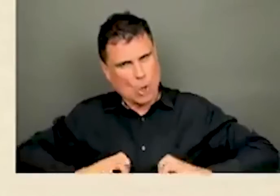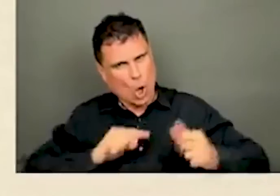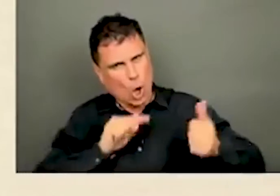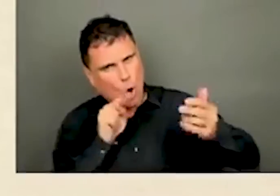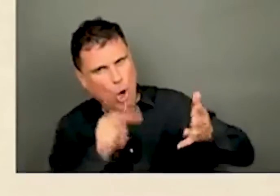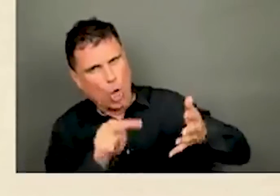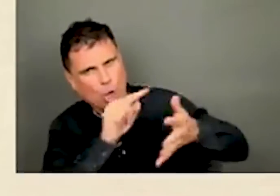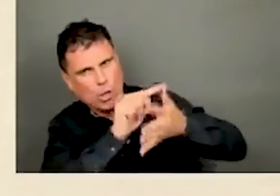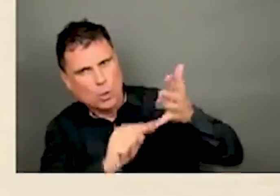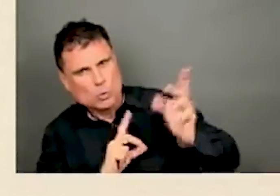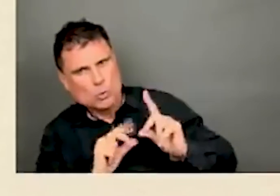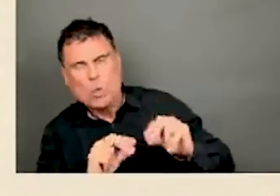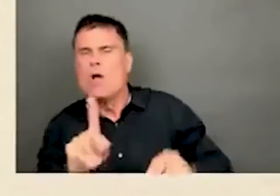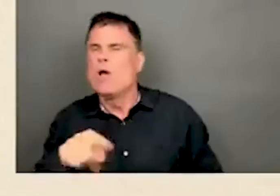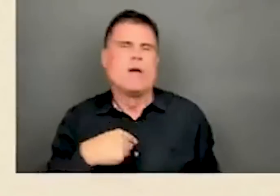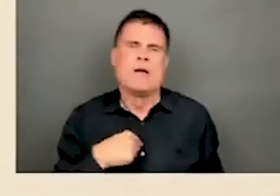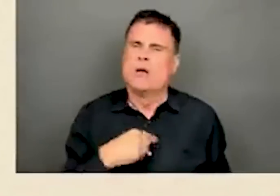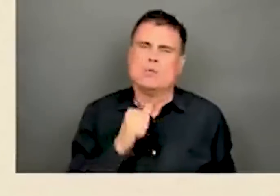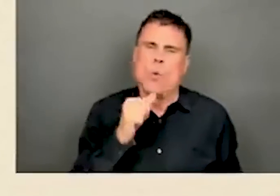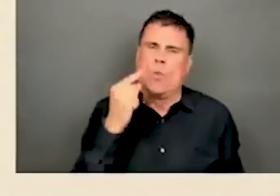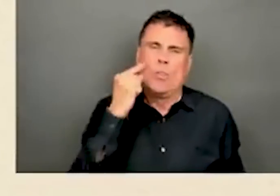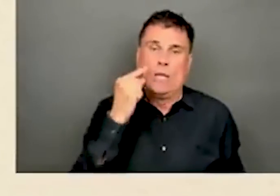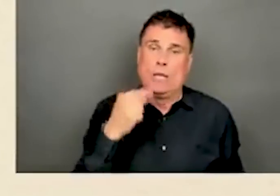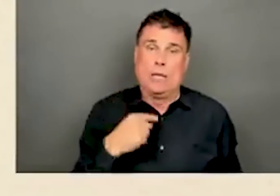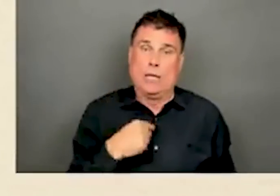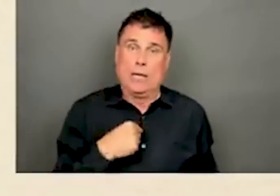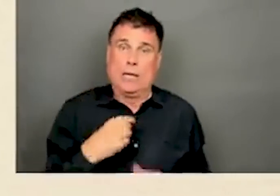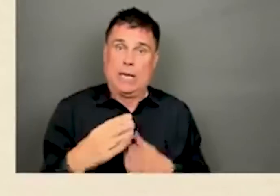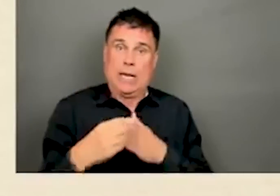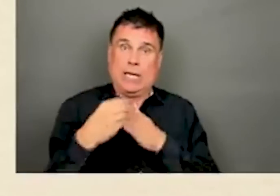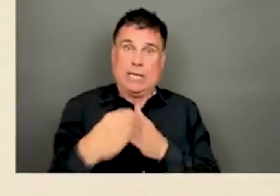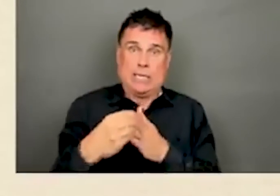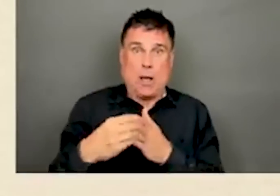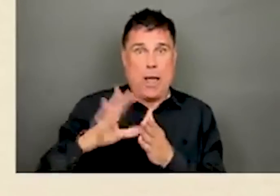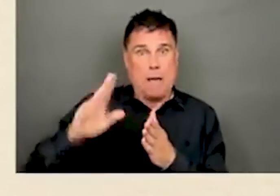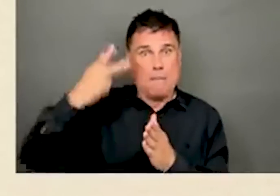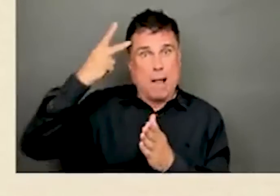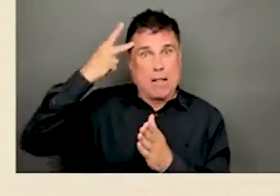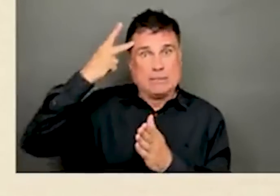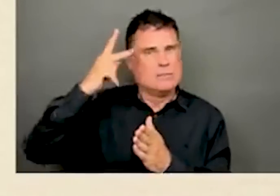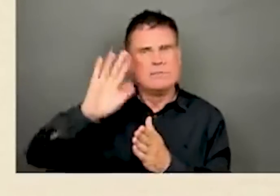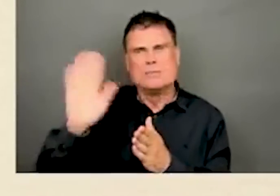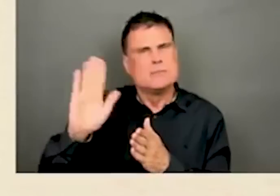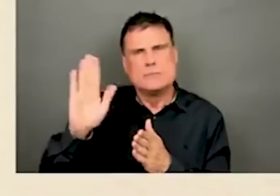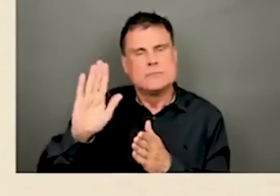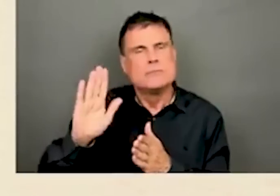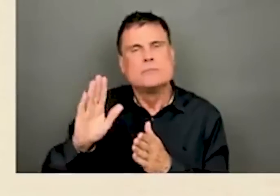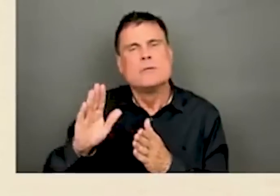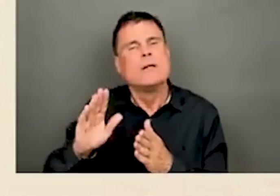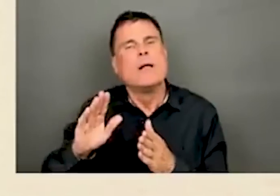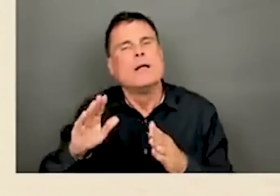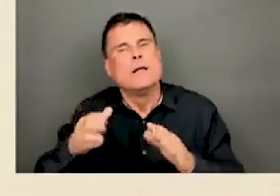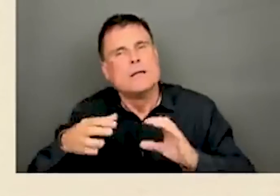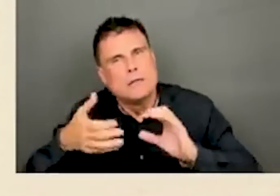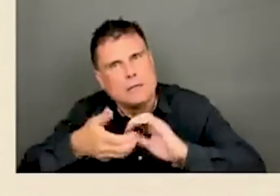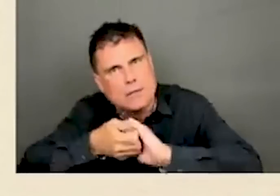to leadership politics. I subscribe to collective activity, cabinet government, people working together. We have our debates